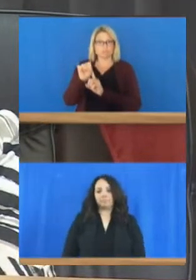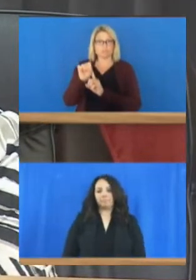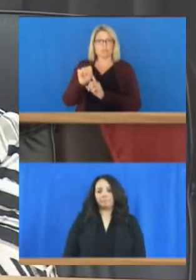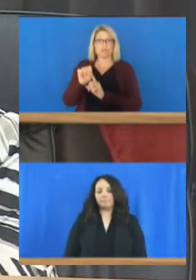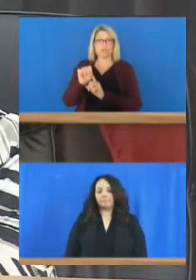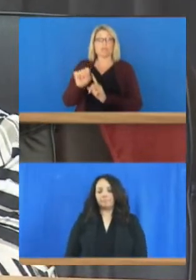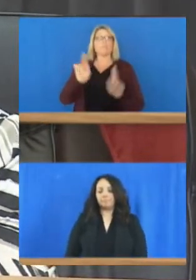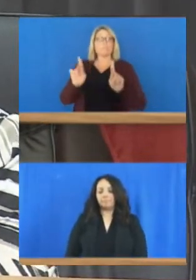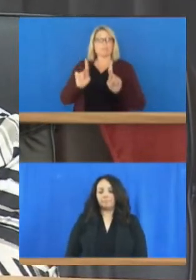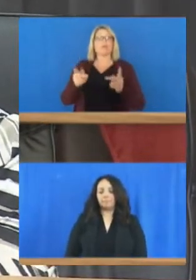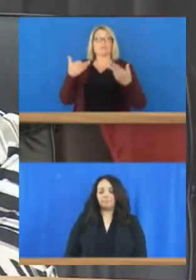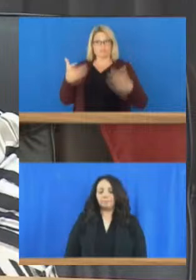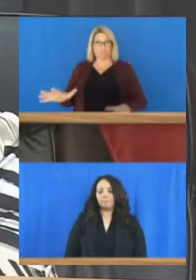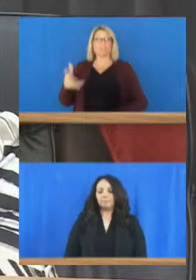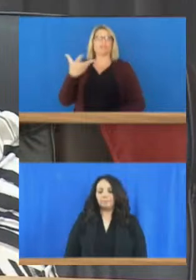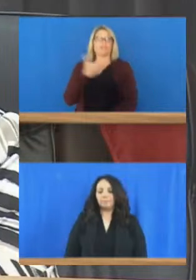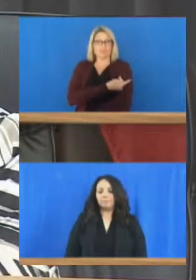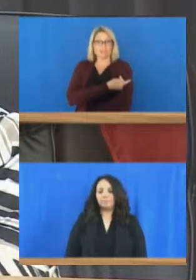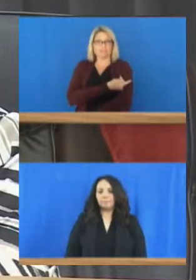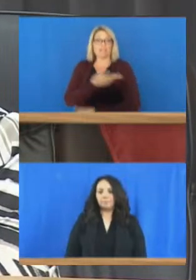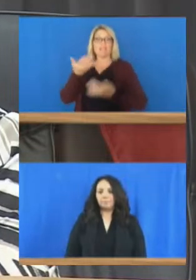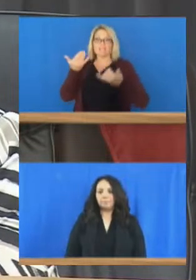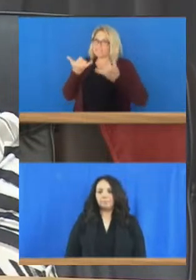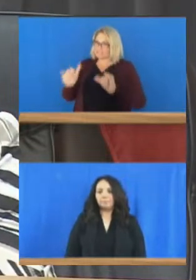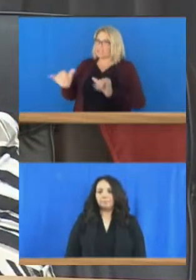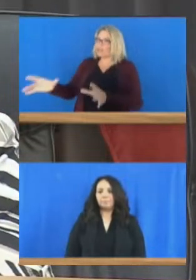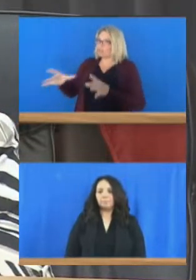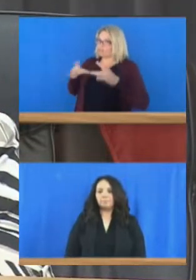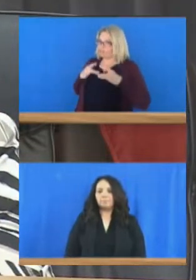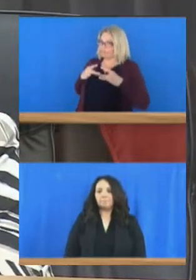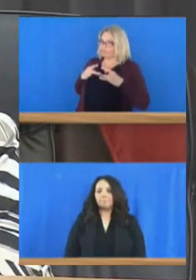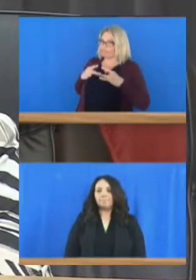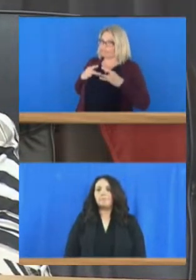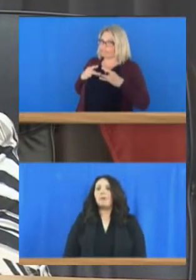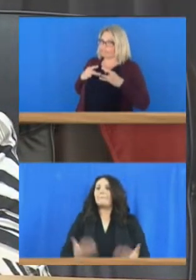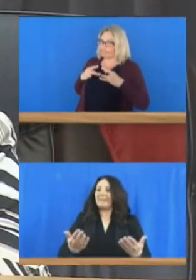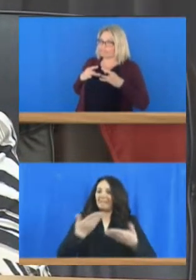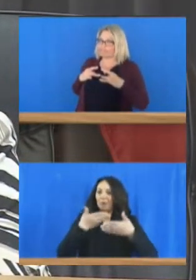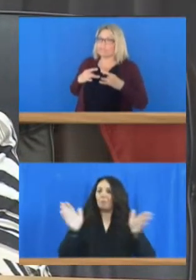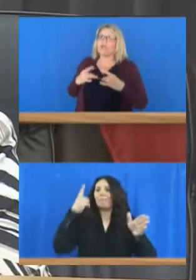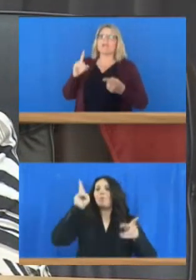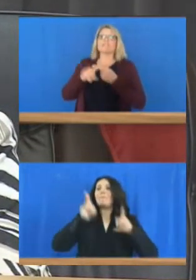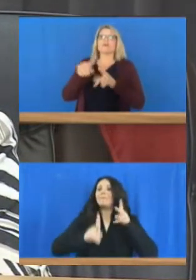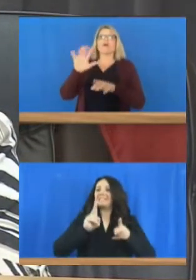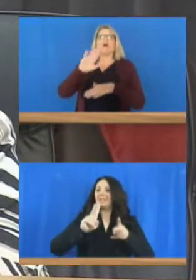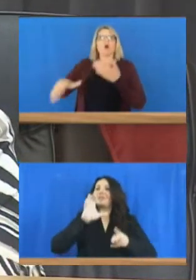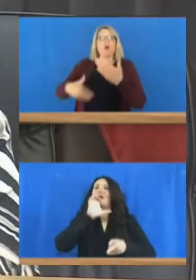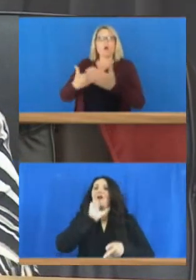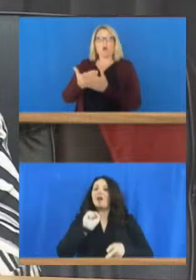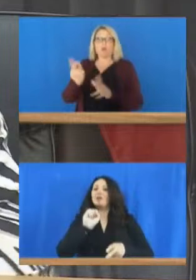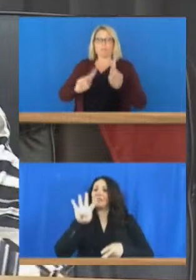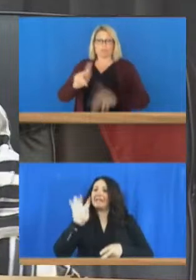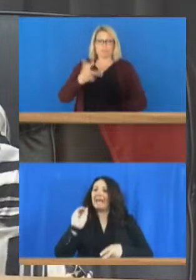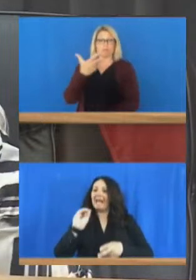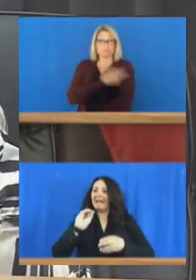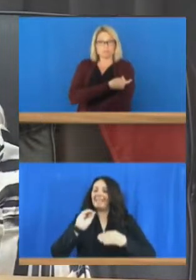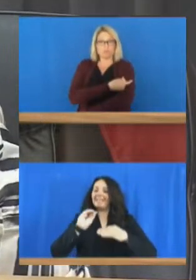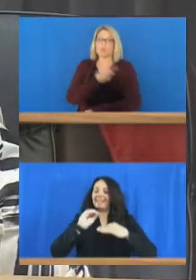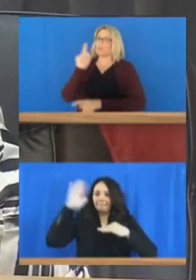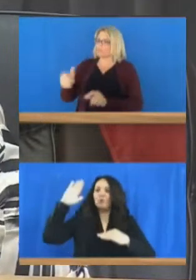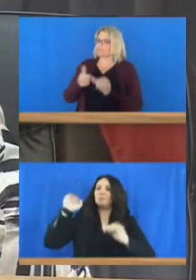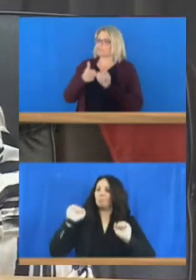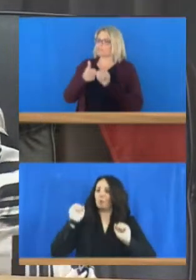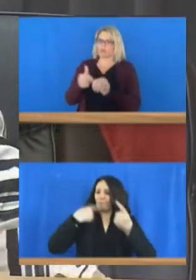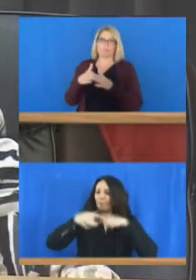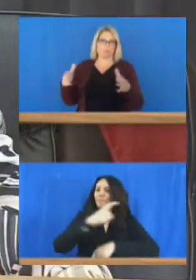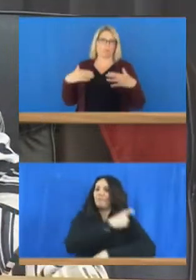in the US, but we are in Canada and we are in New Brunswick, and our situation is very different. So making sure that people are all protected